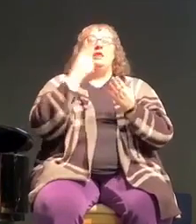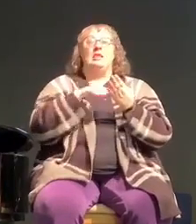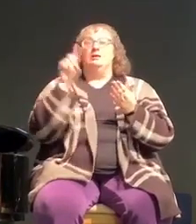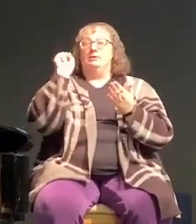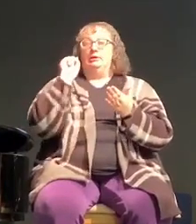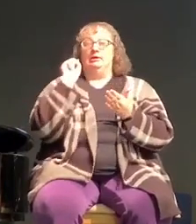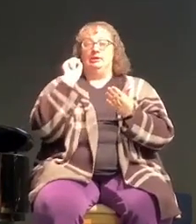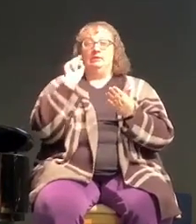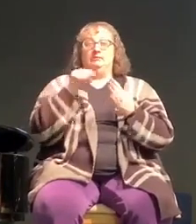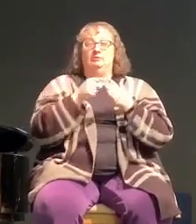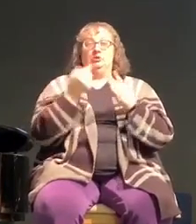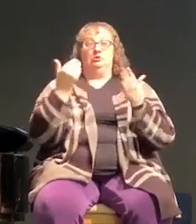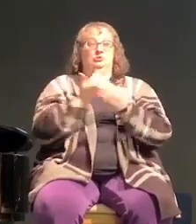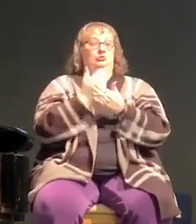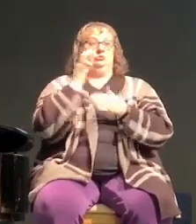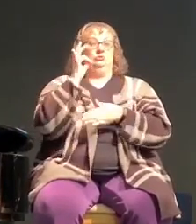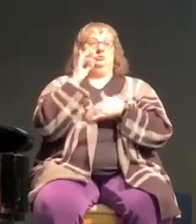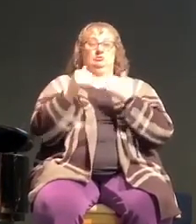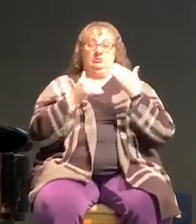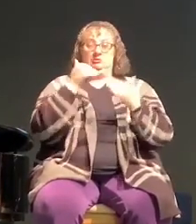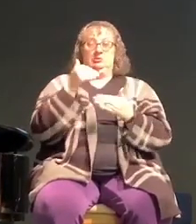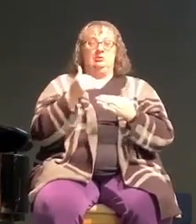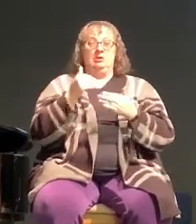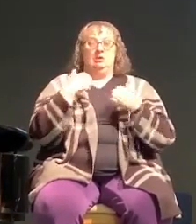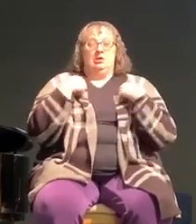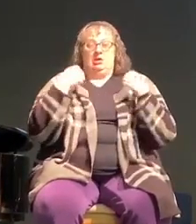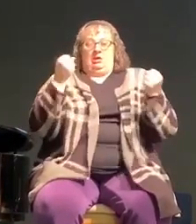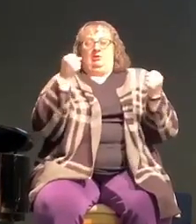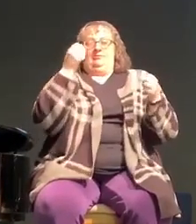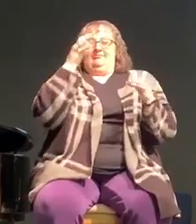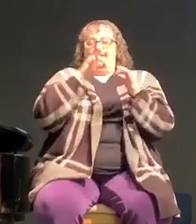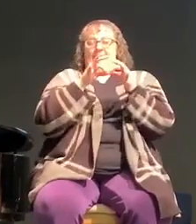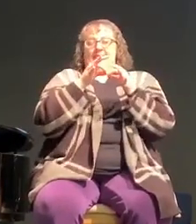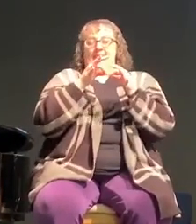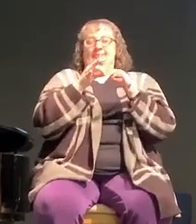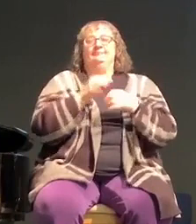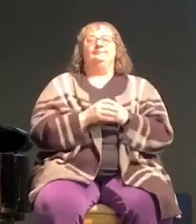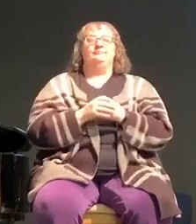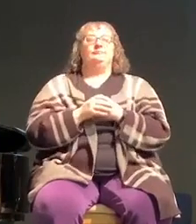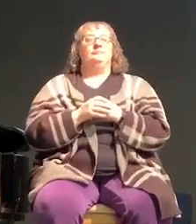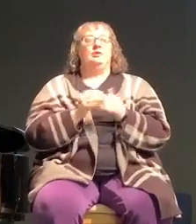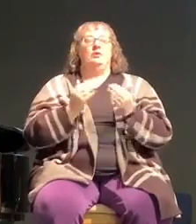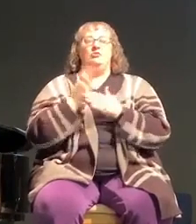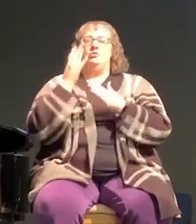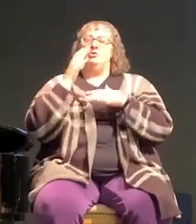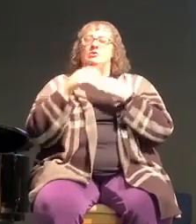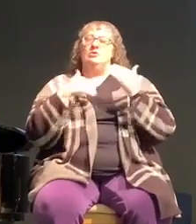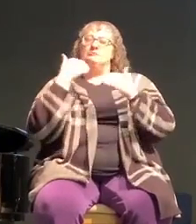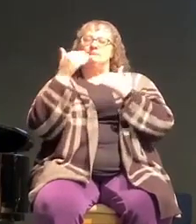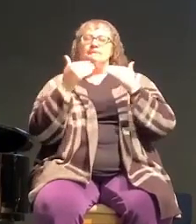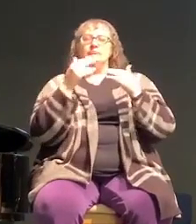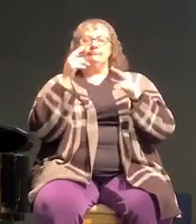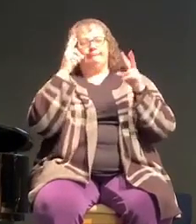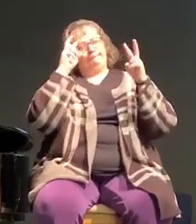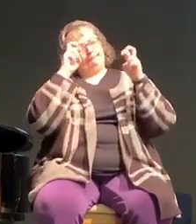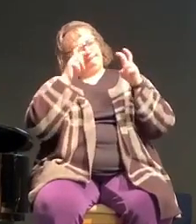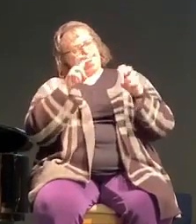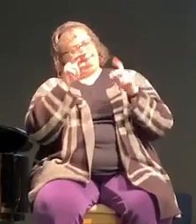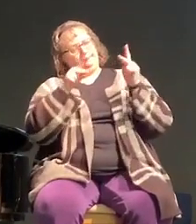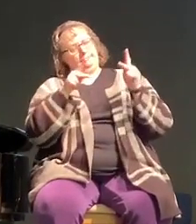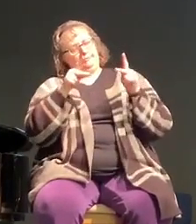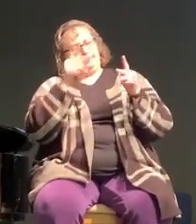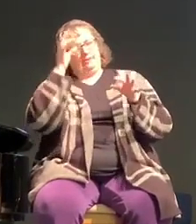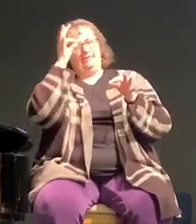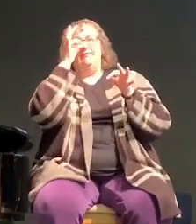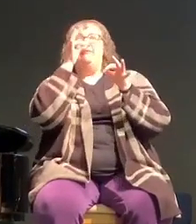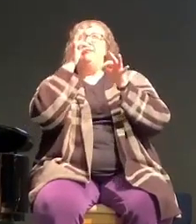week, we started our new series, The Heroes of Faith. And throughout this series, we're going to be looking at people who have taken their faith